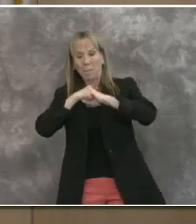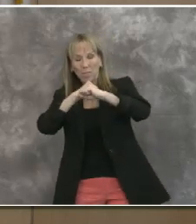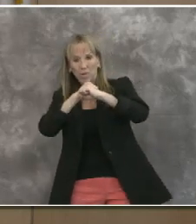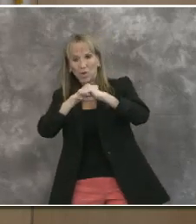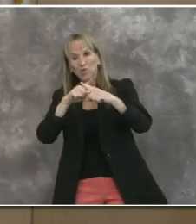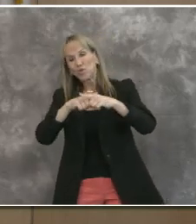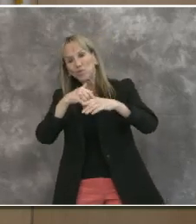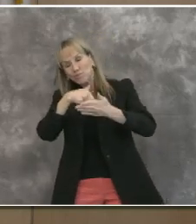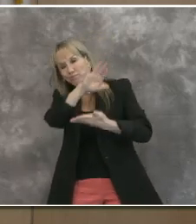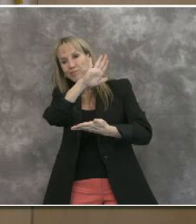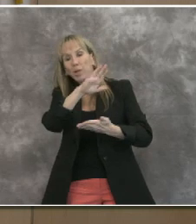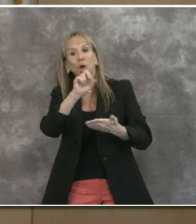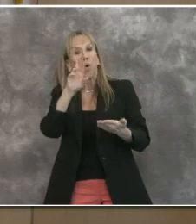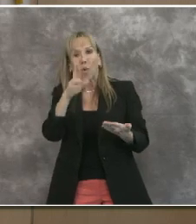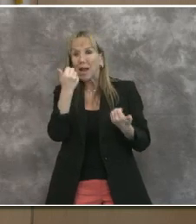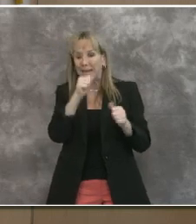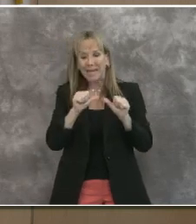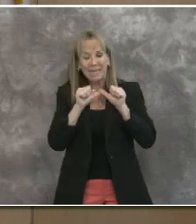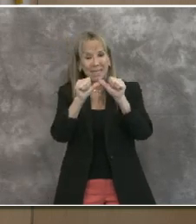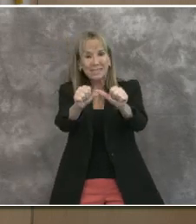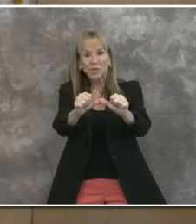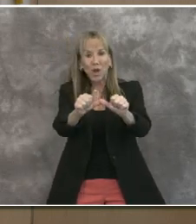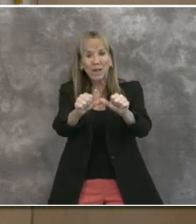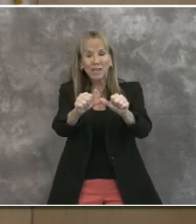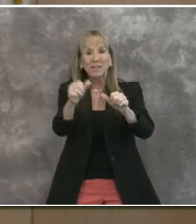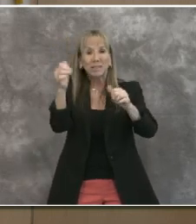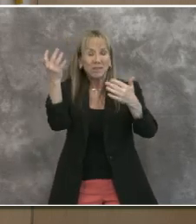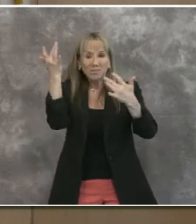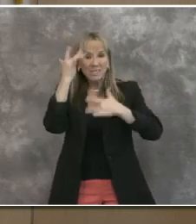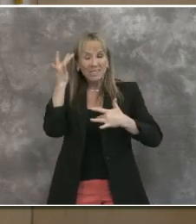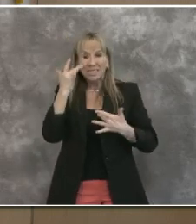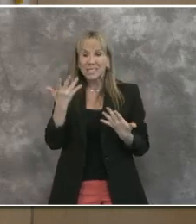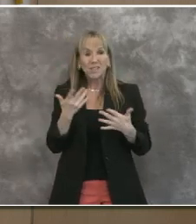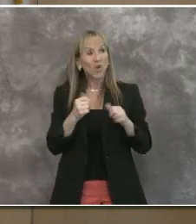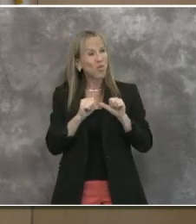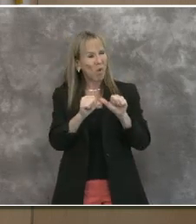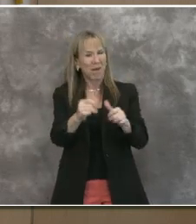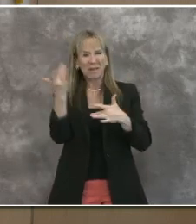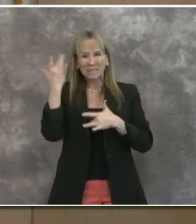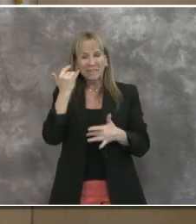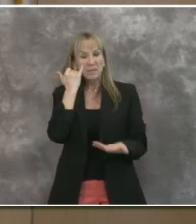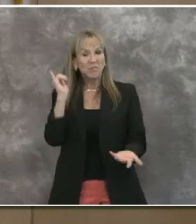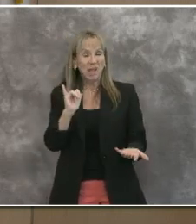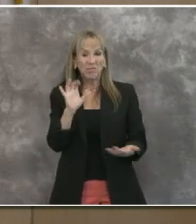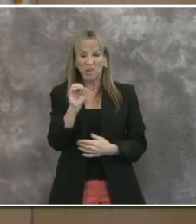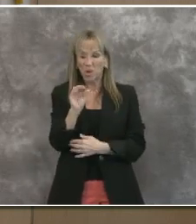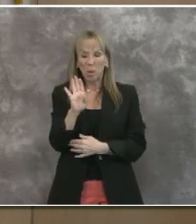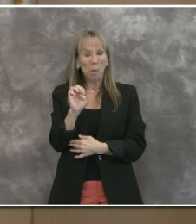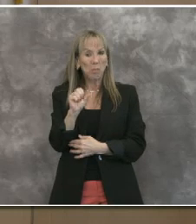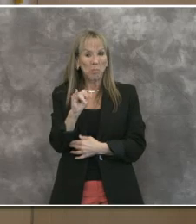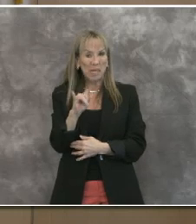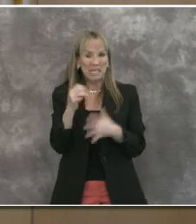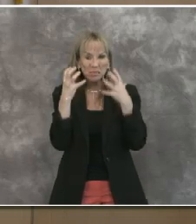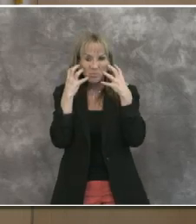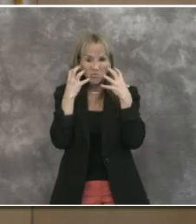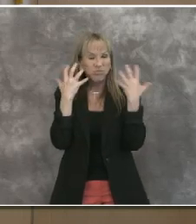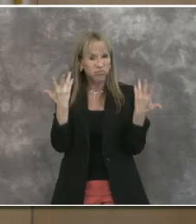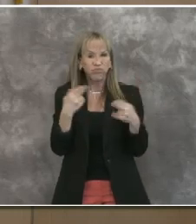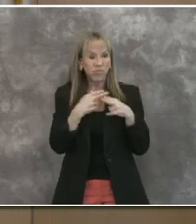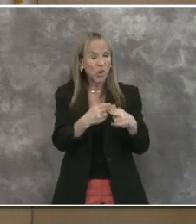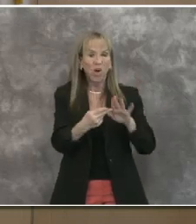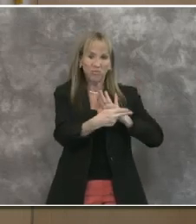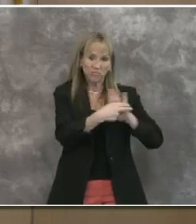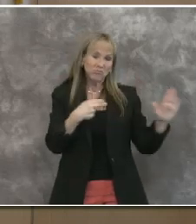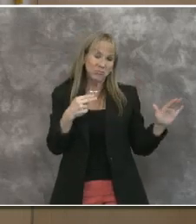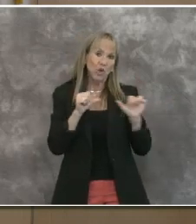system or chronic disease. Obesity would be a chronic disease. And so all of those are